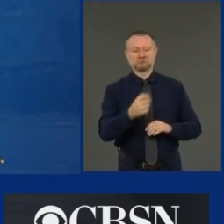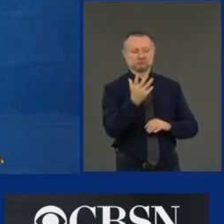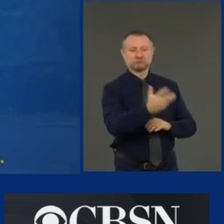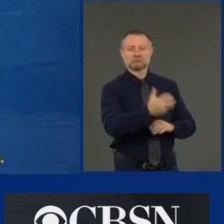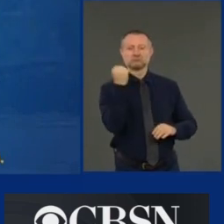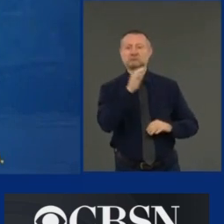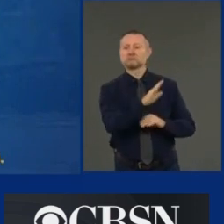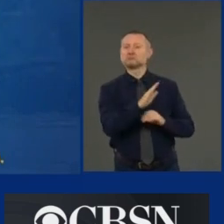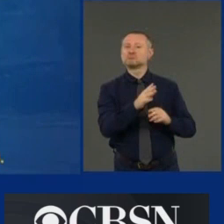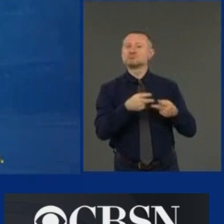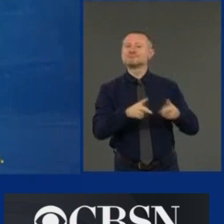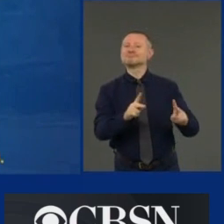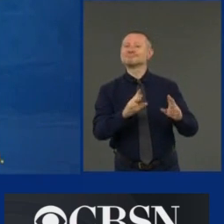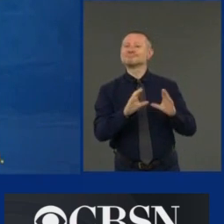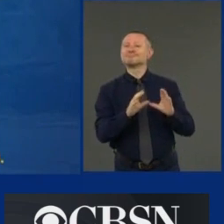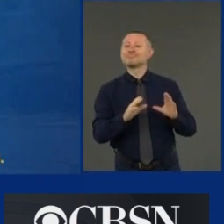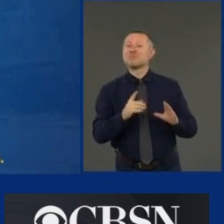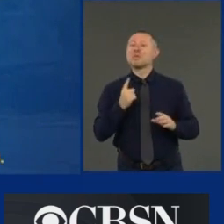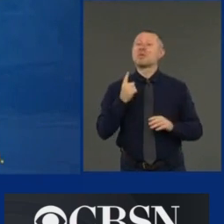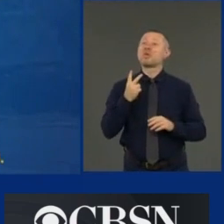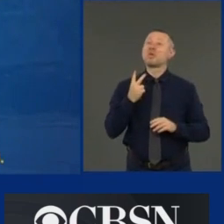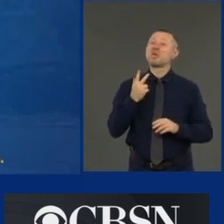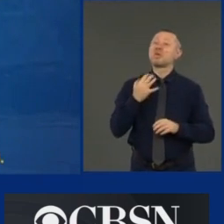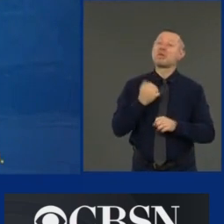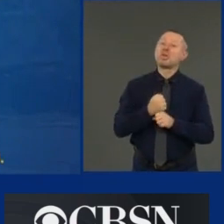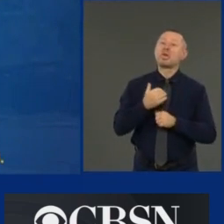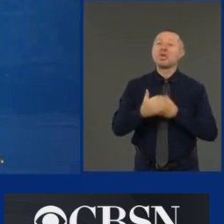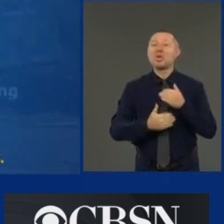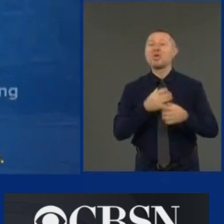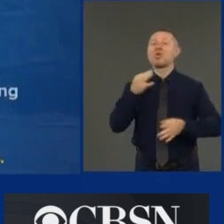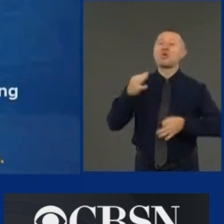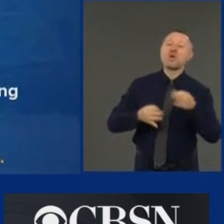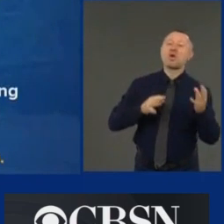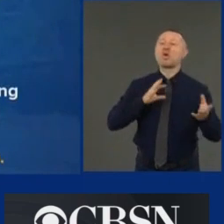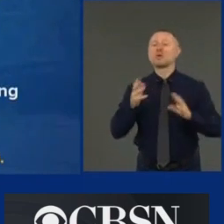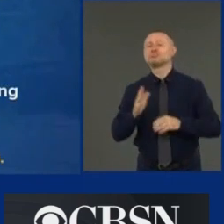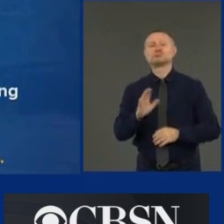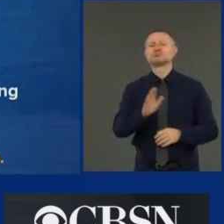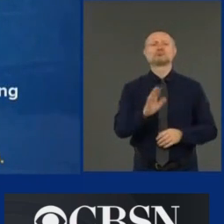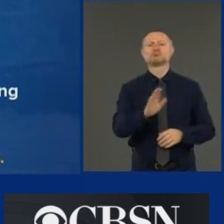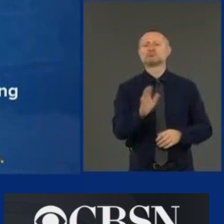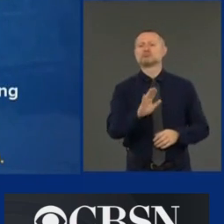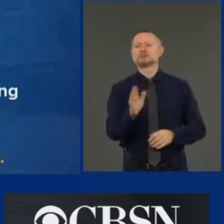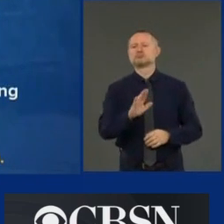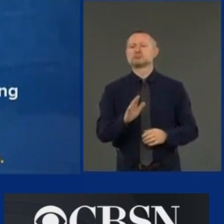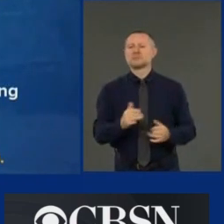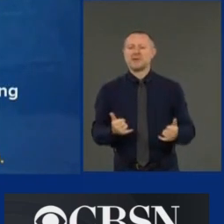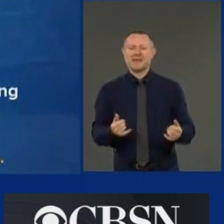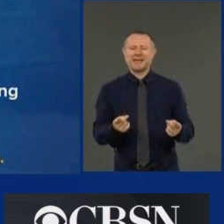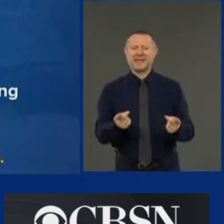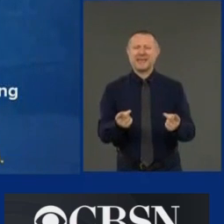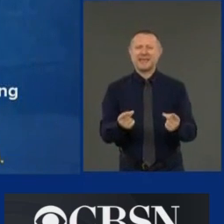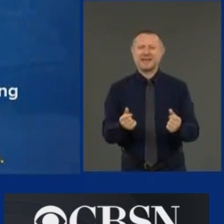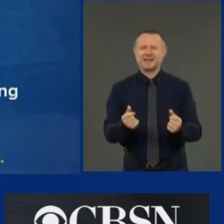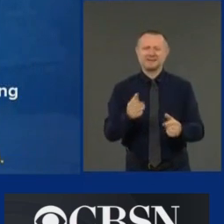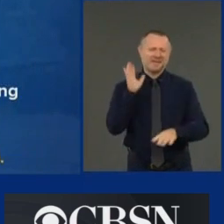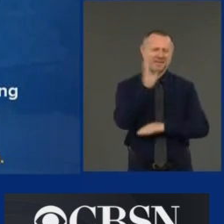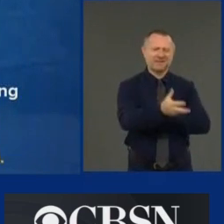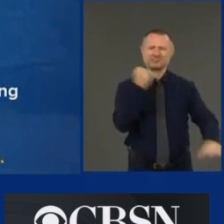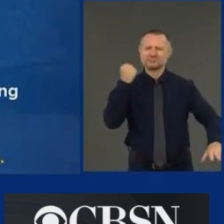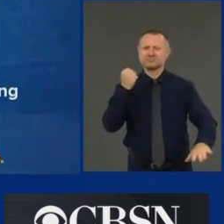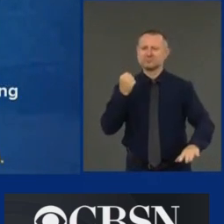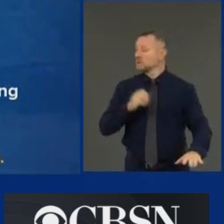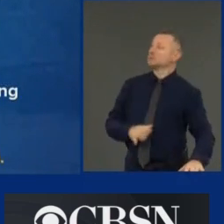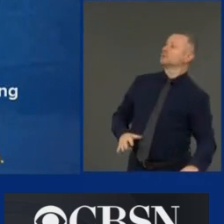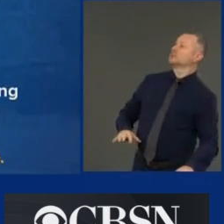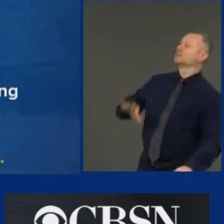years to do, and we're not going to wind up in the courts. We can do it, and we can do it quickly. And there has to be